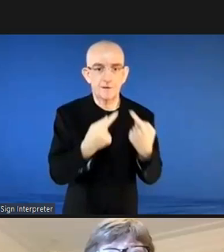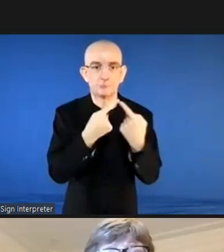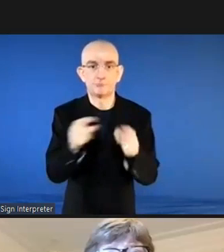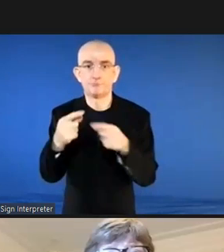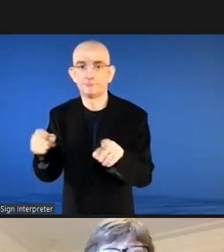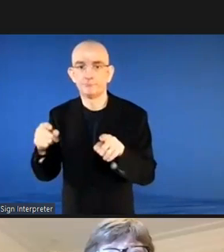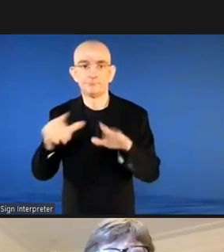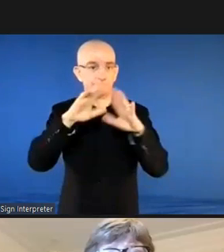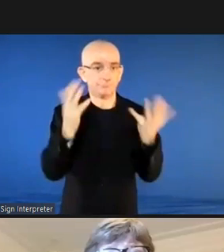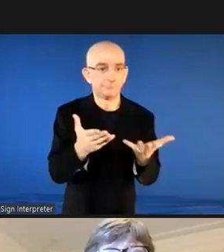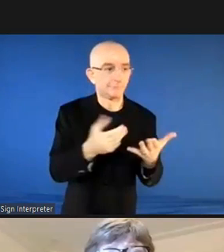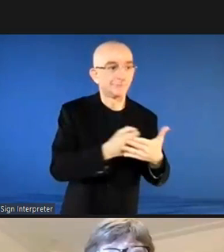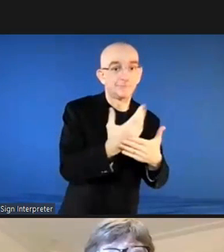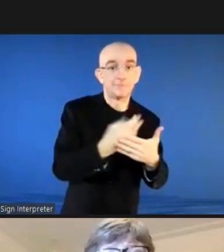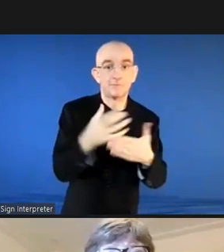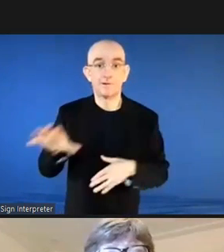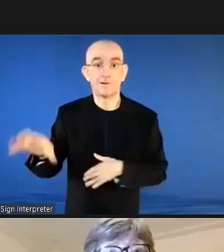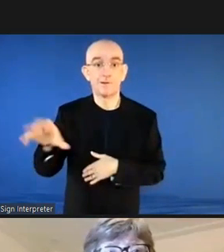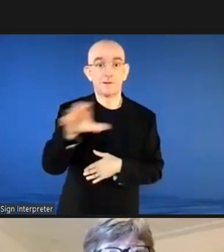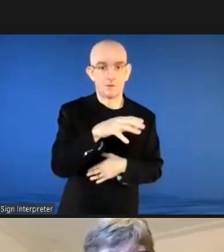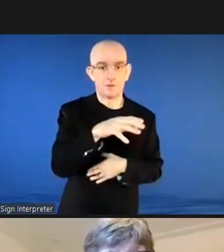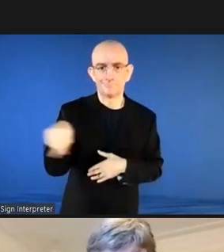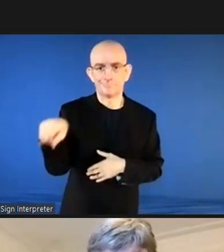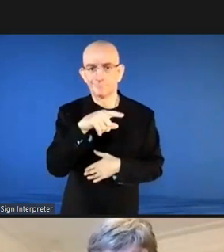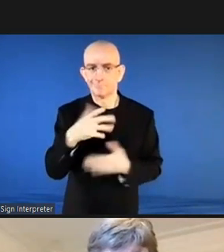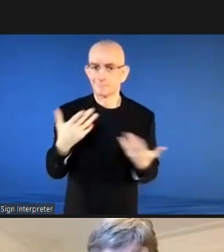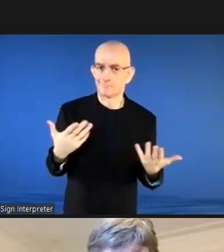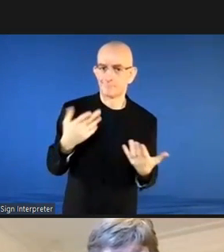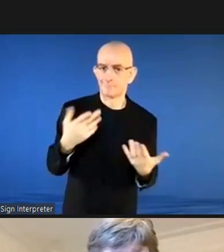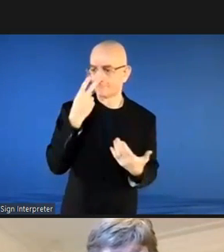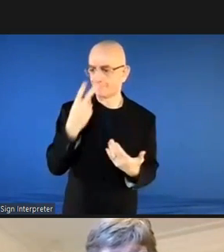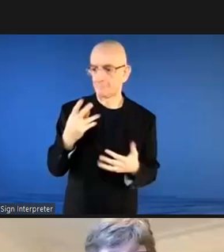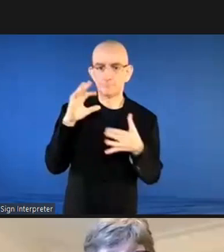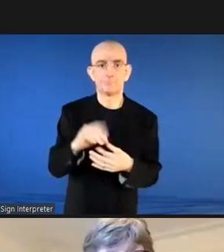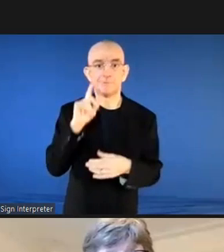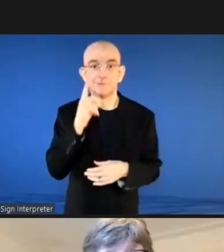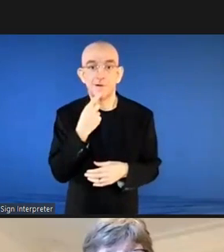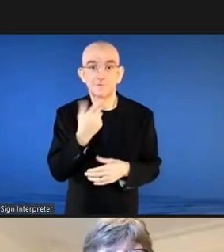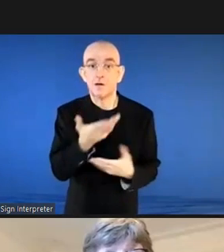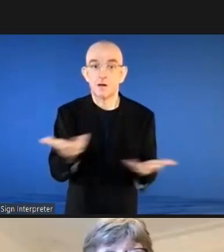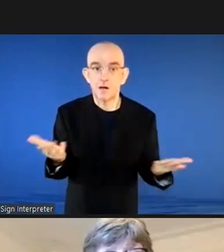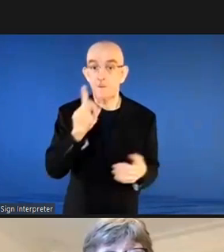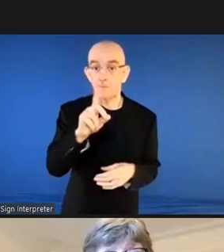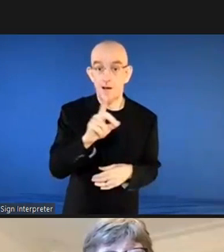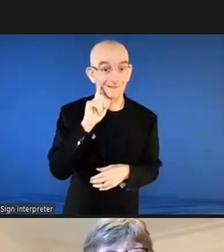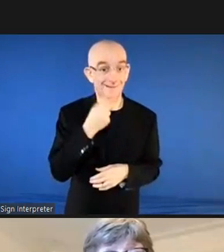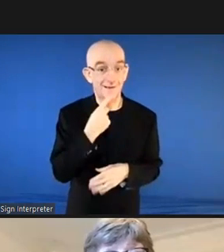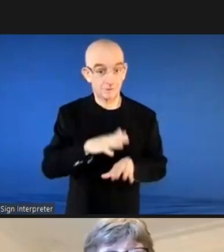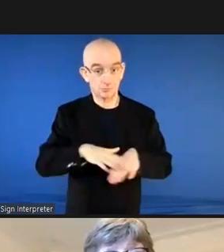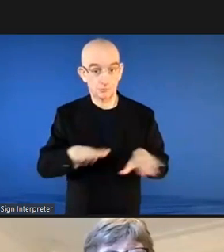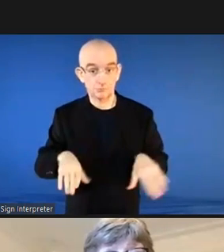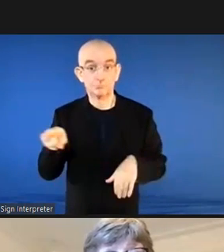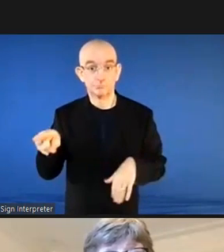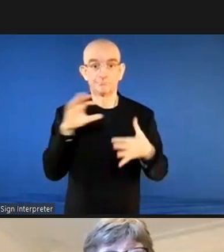have many deaf children who access their projects and their programmes. What are the key things that they should be factoring into their